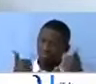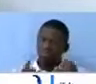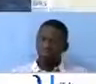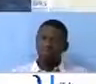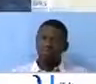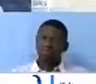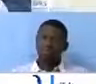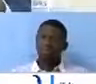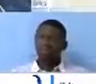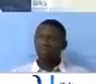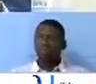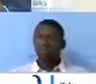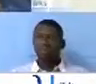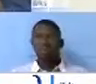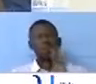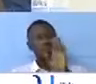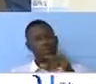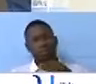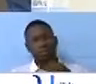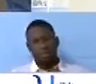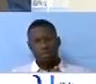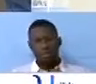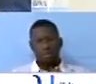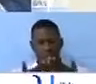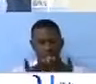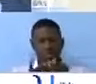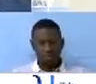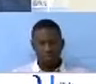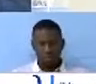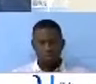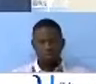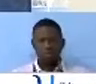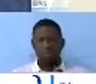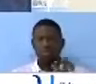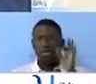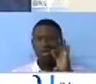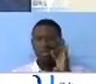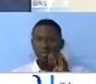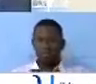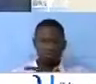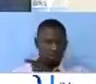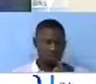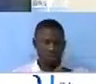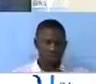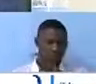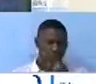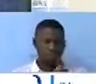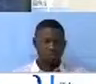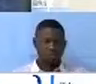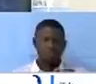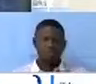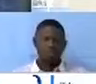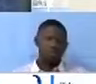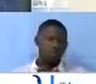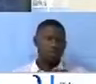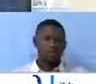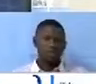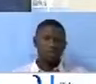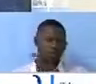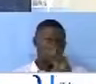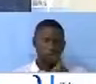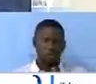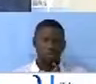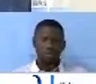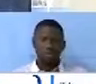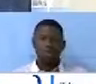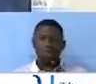Look, I am giving you the opportunity to answer to these questions because these are questions that one would